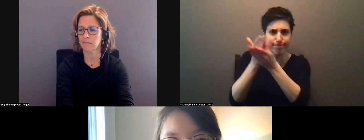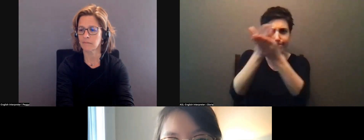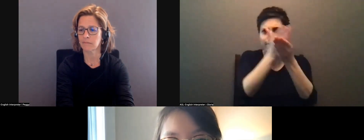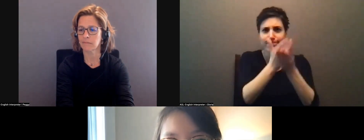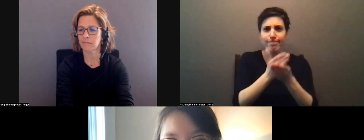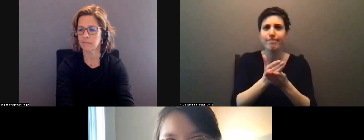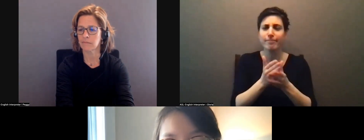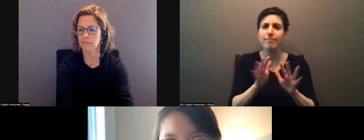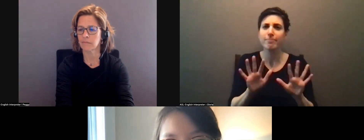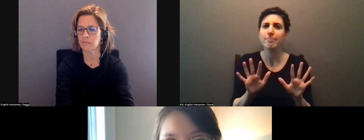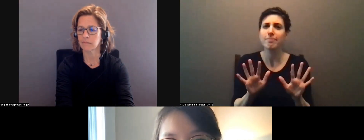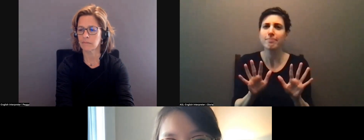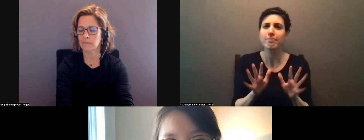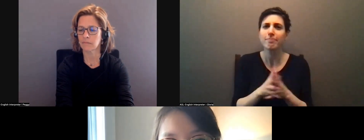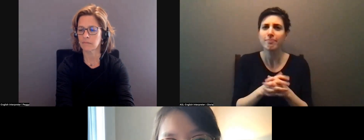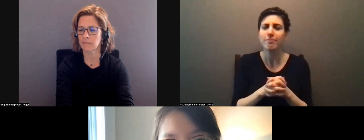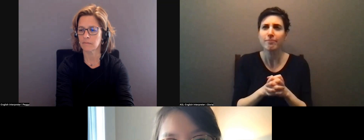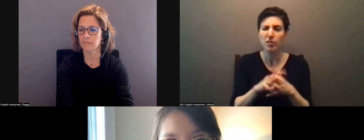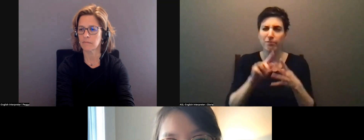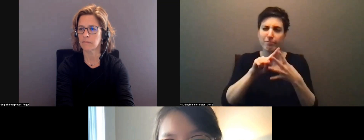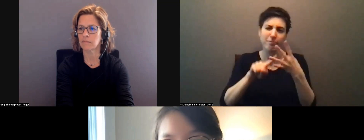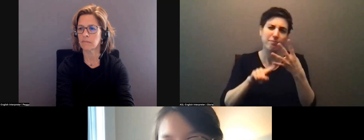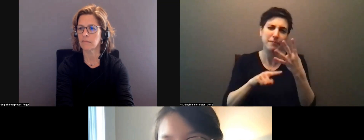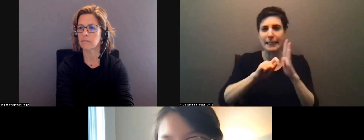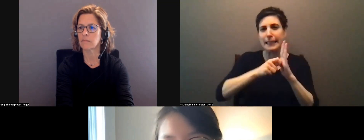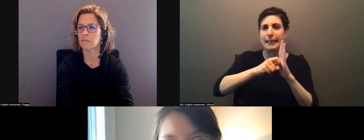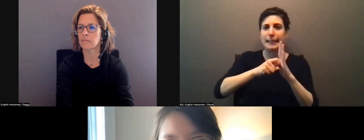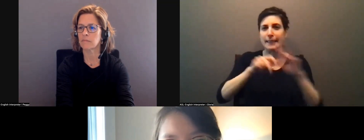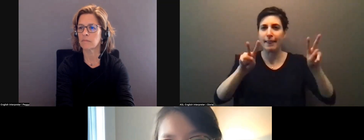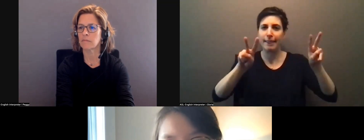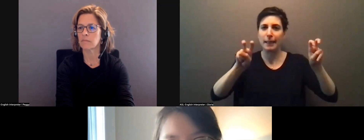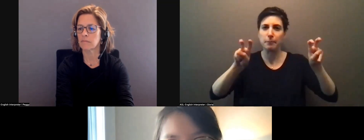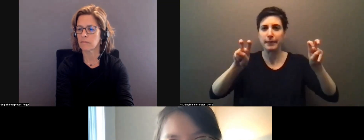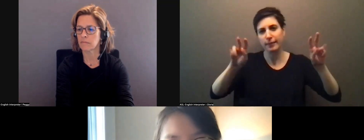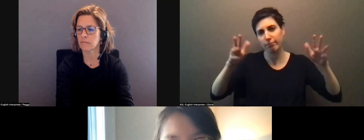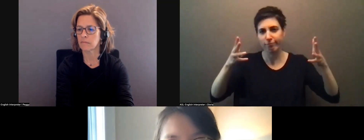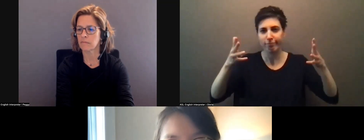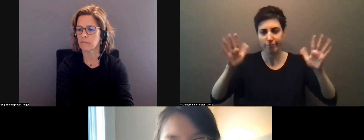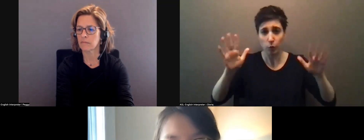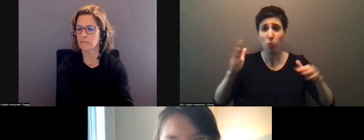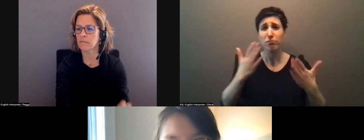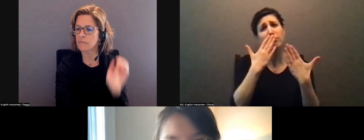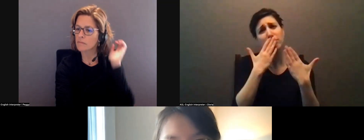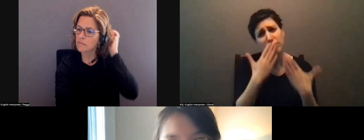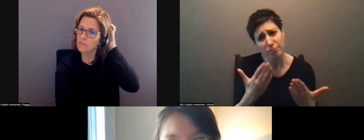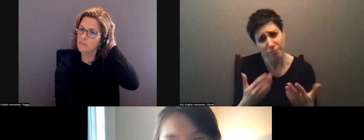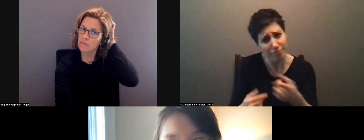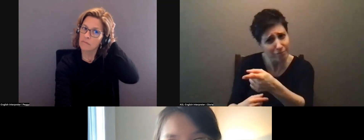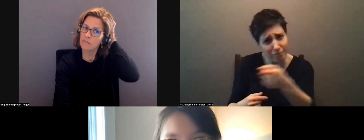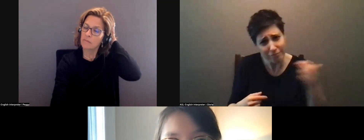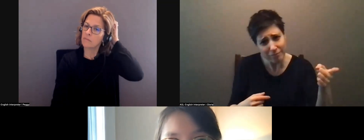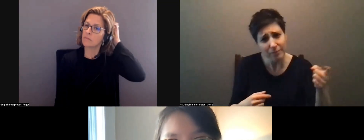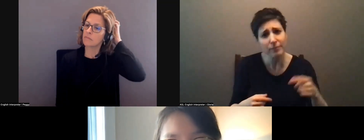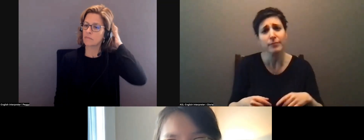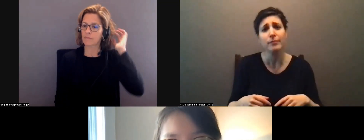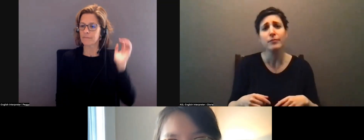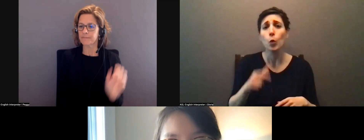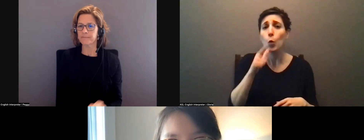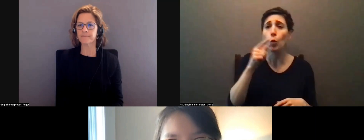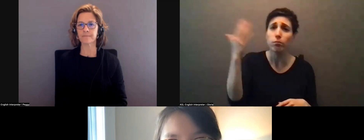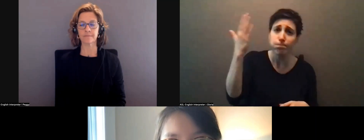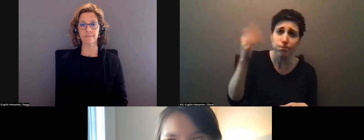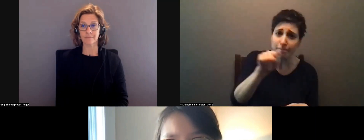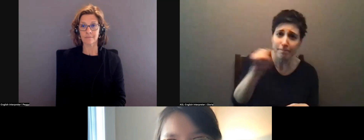in around teaching and learning. So thank you, everyone. I just wanted to really thank the guest